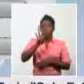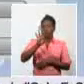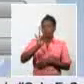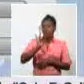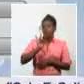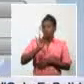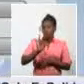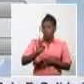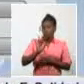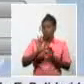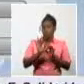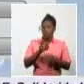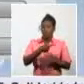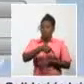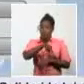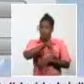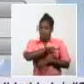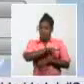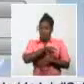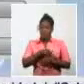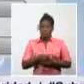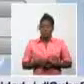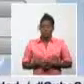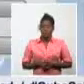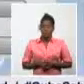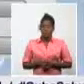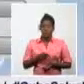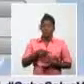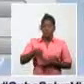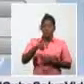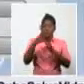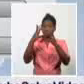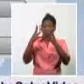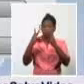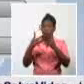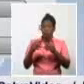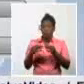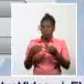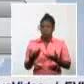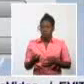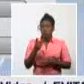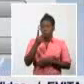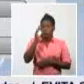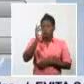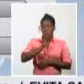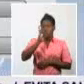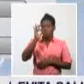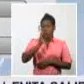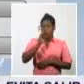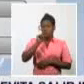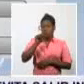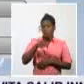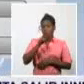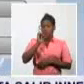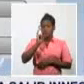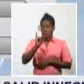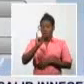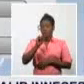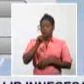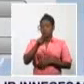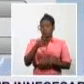tests, 48 samples tested positive yesterday. for a point